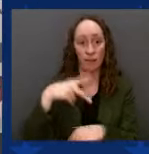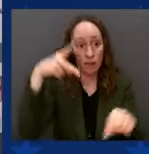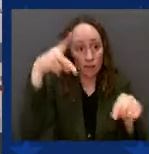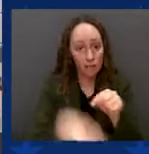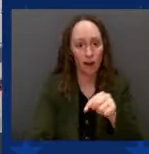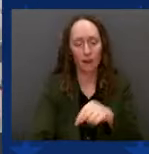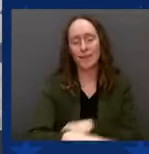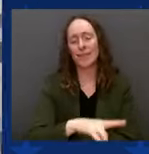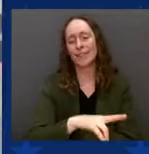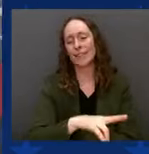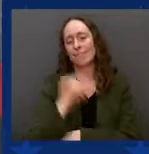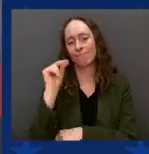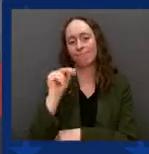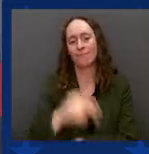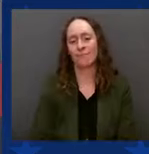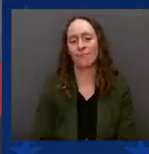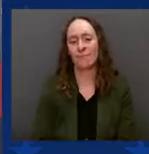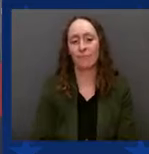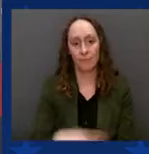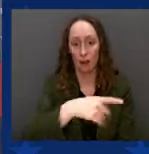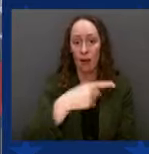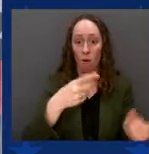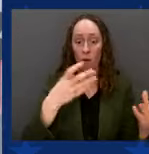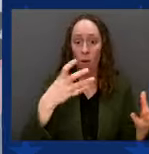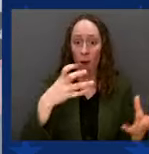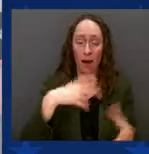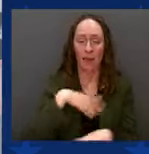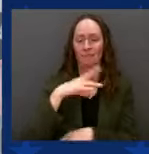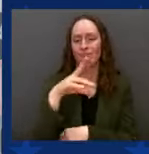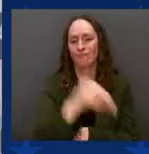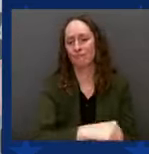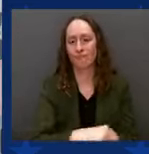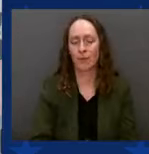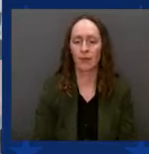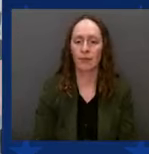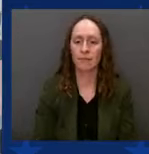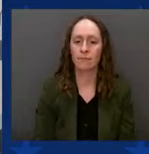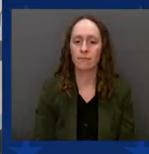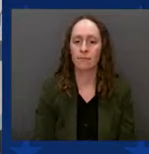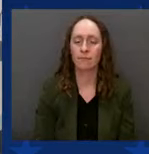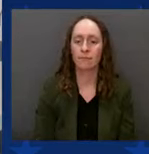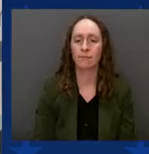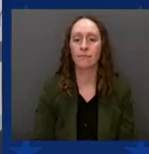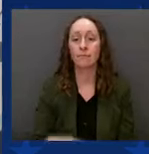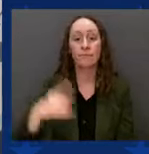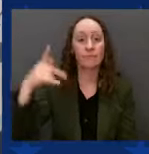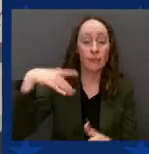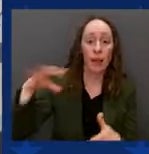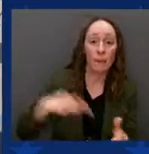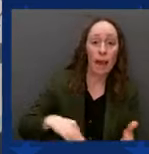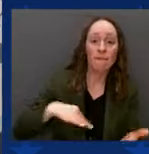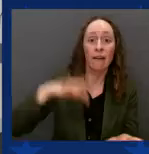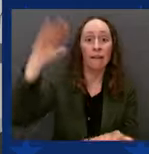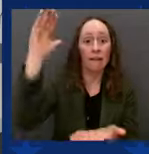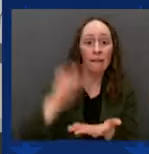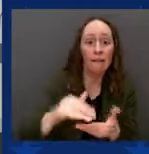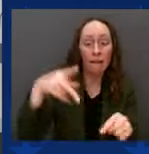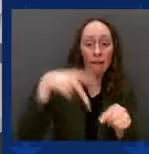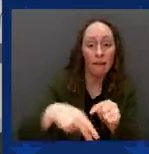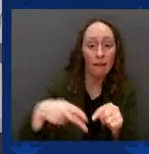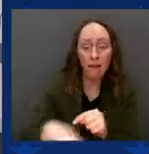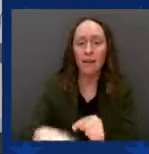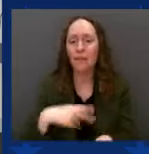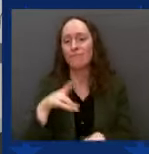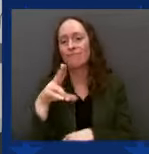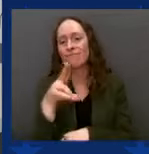On Social Security, my budget will not cut benefits, and it will definitely won't sunset programs like some of my MAGA